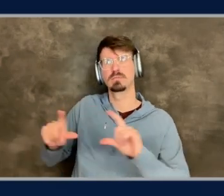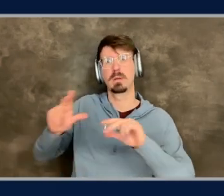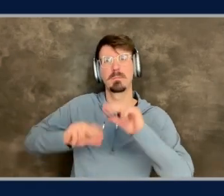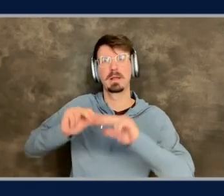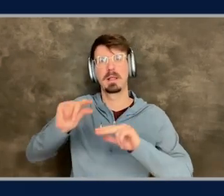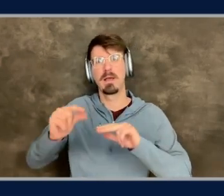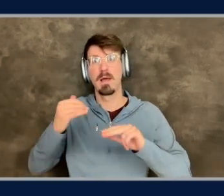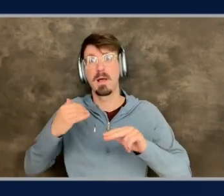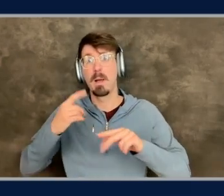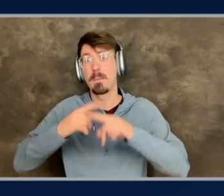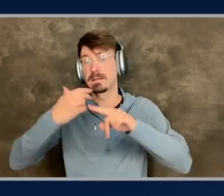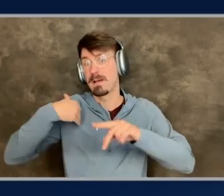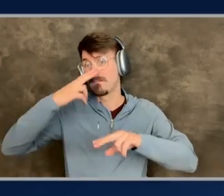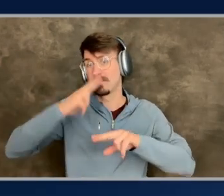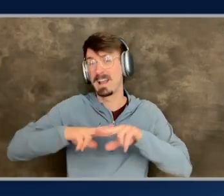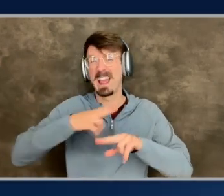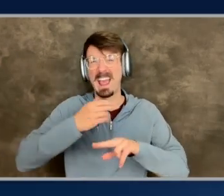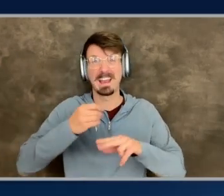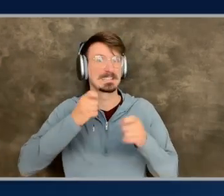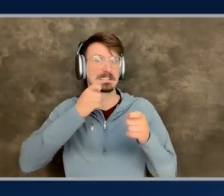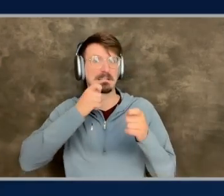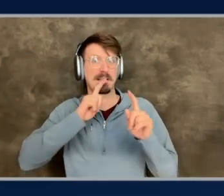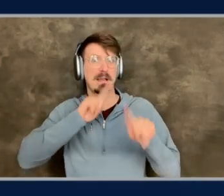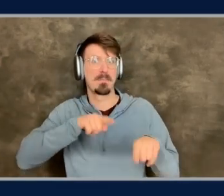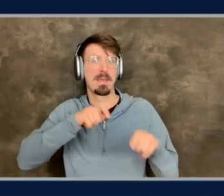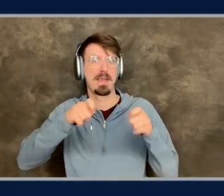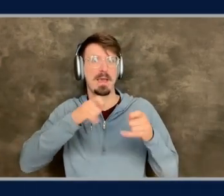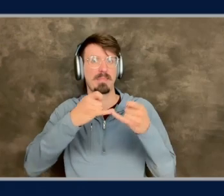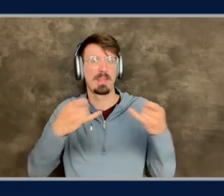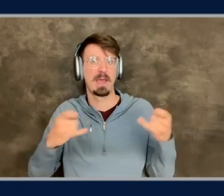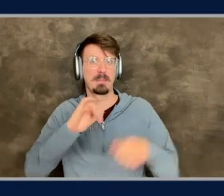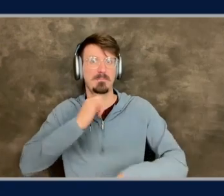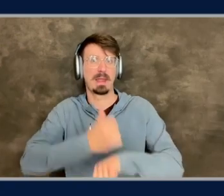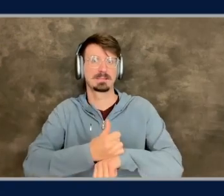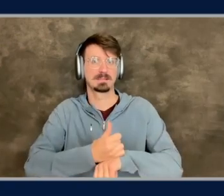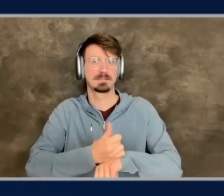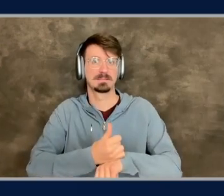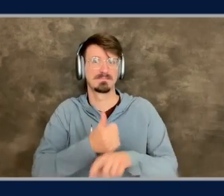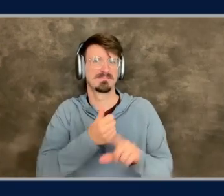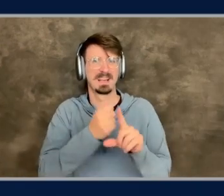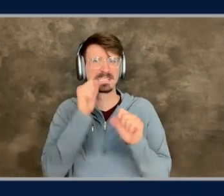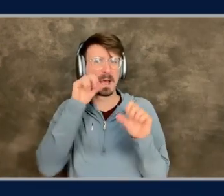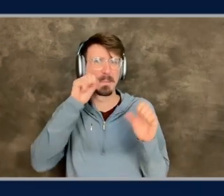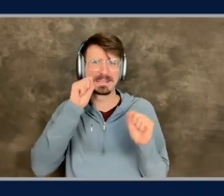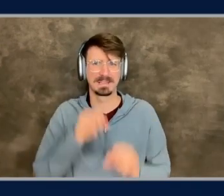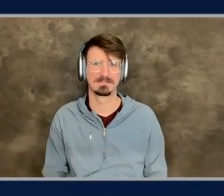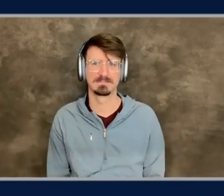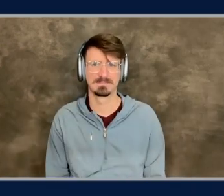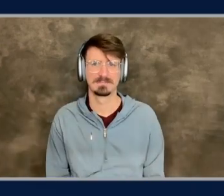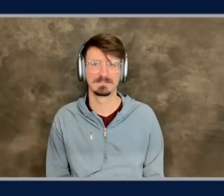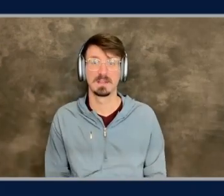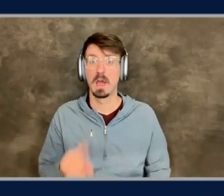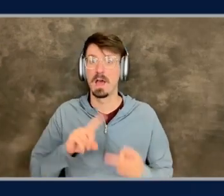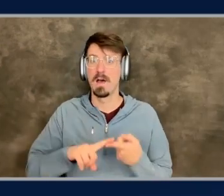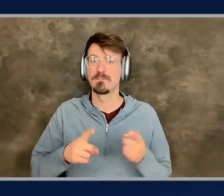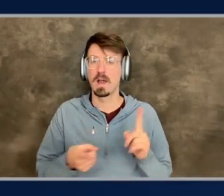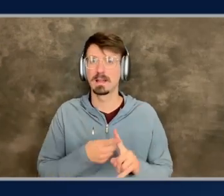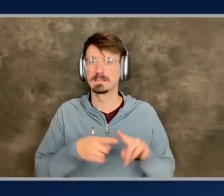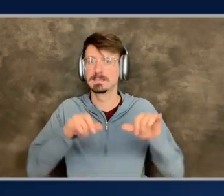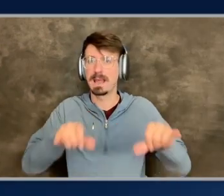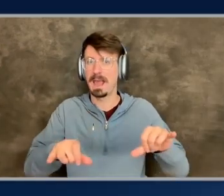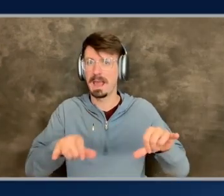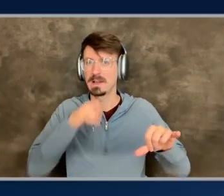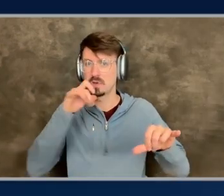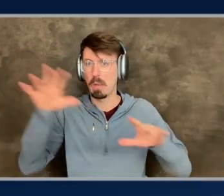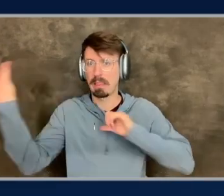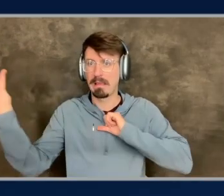it's also command line based, which is just the best kind of. Yeah, way. it's just amazing. Yeah, it's just amazing. Yeah. Friends, do not go anywhere. There's more content